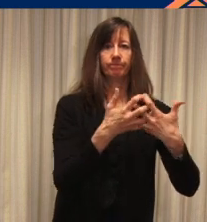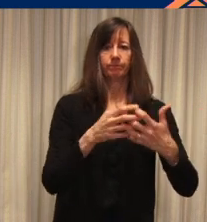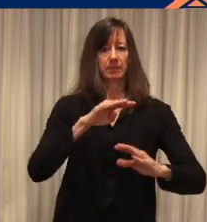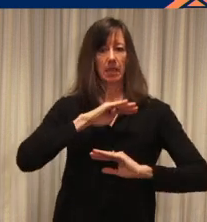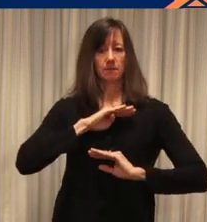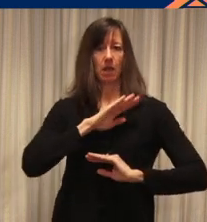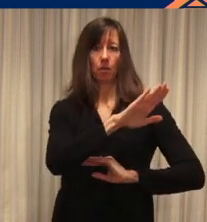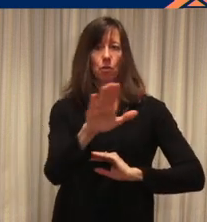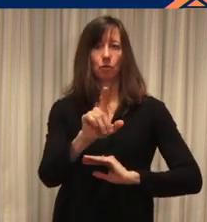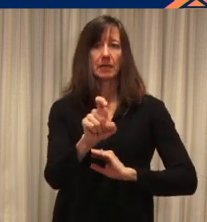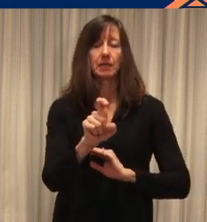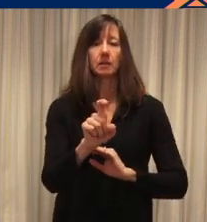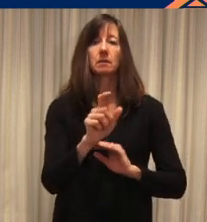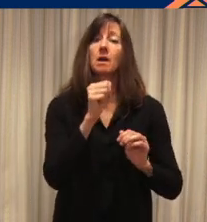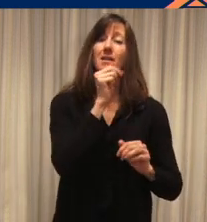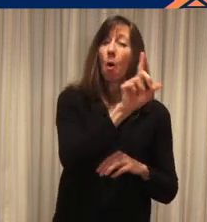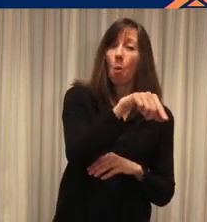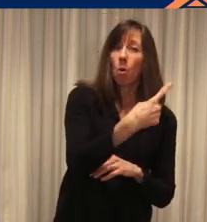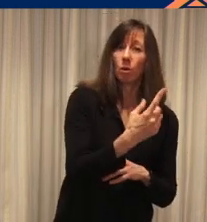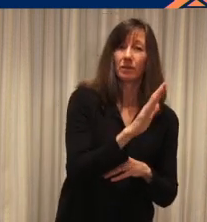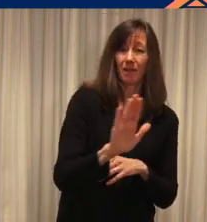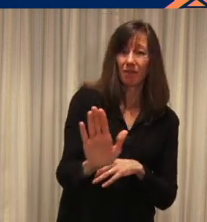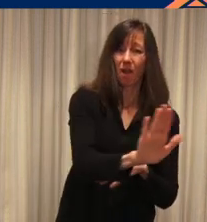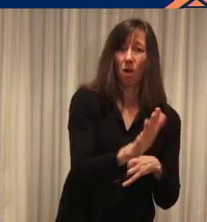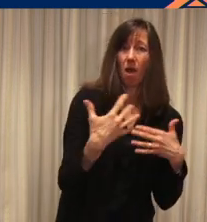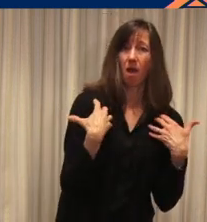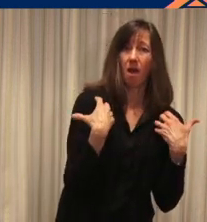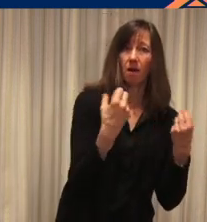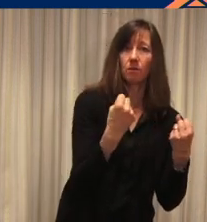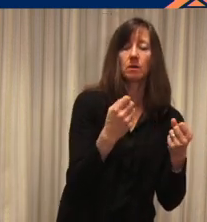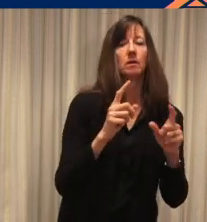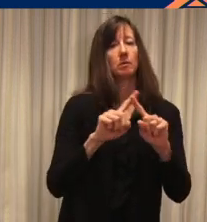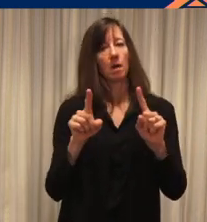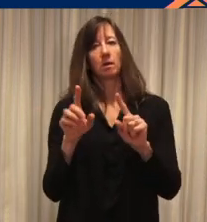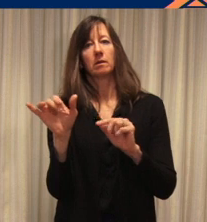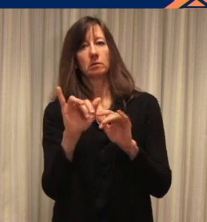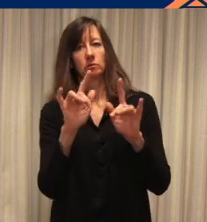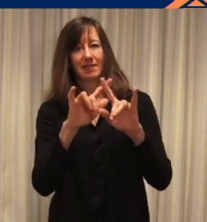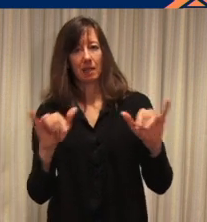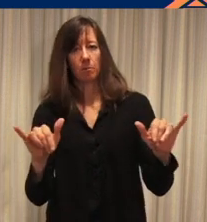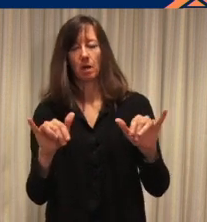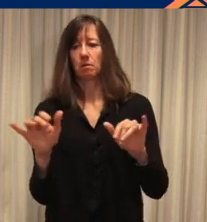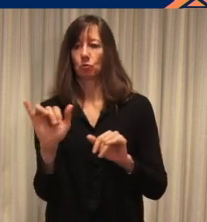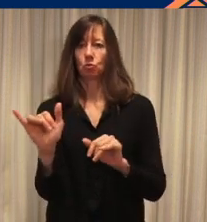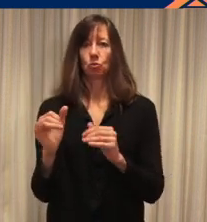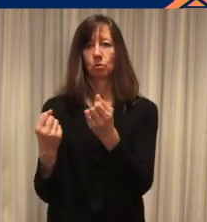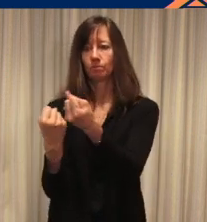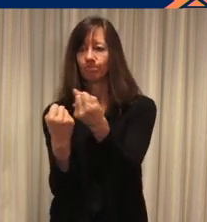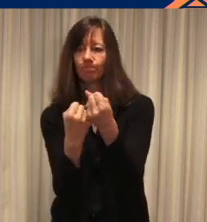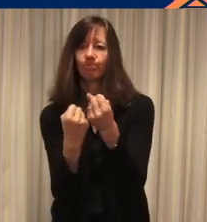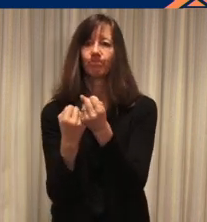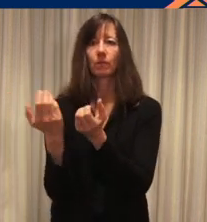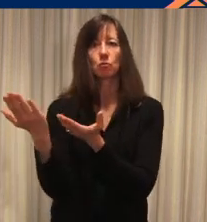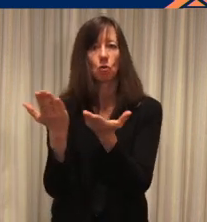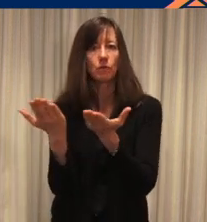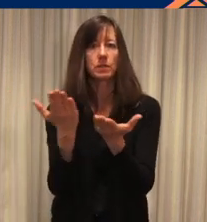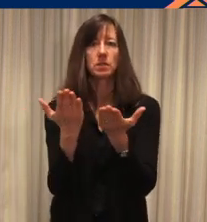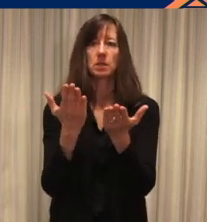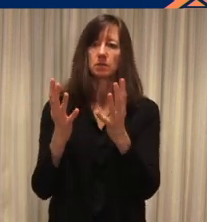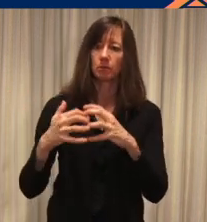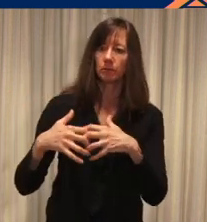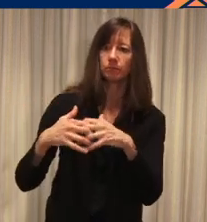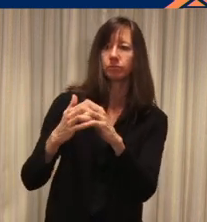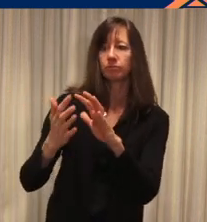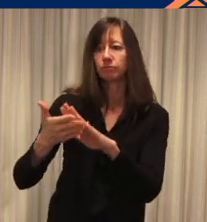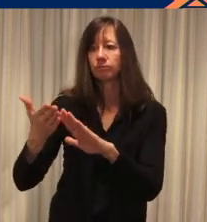health devastation, but the impact on all of the supports and services and needs that we